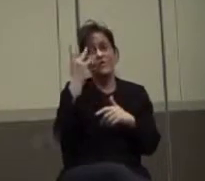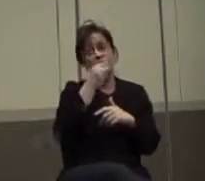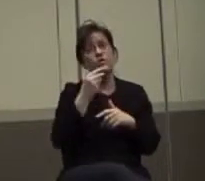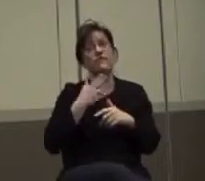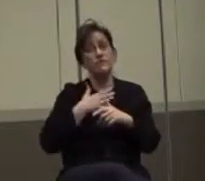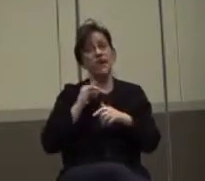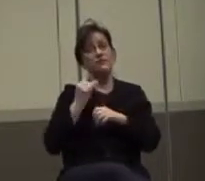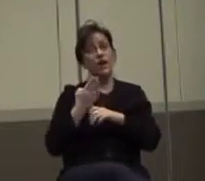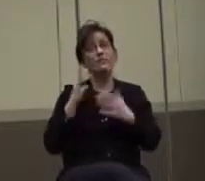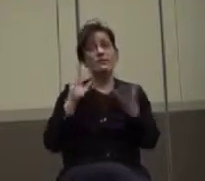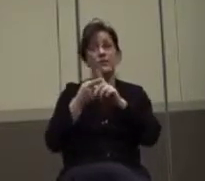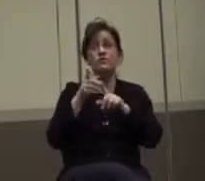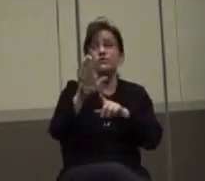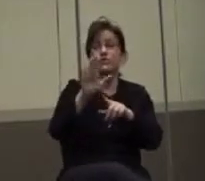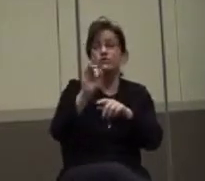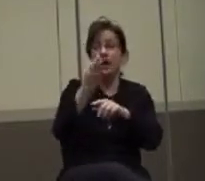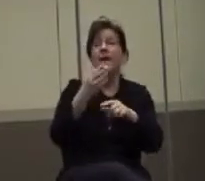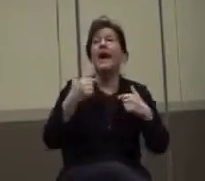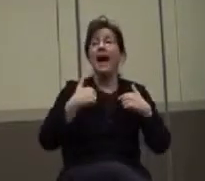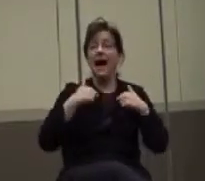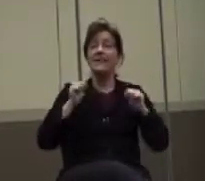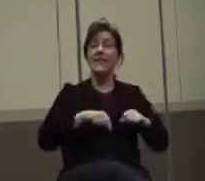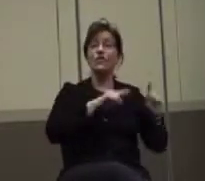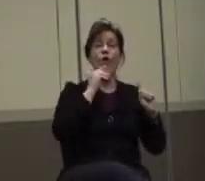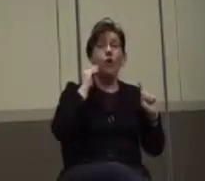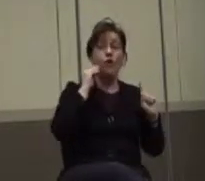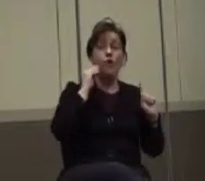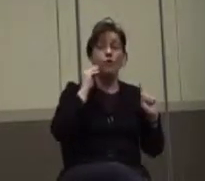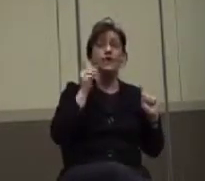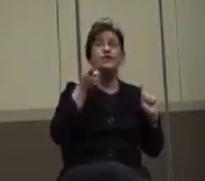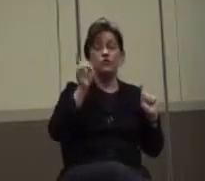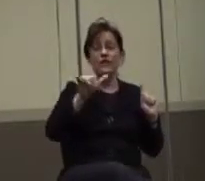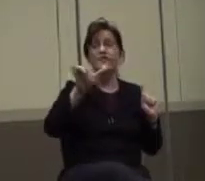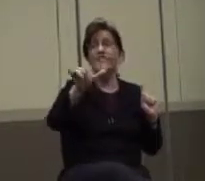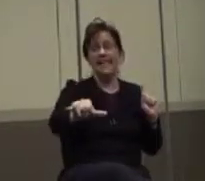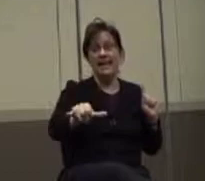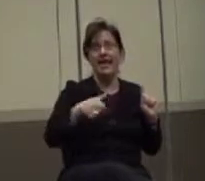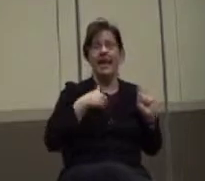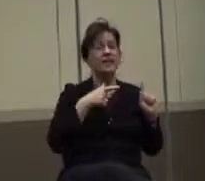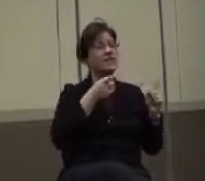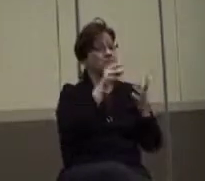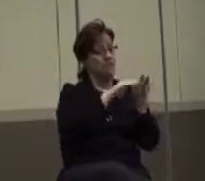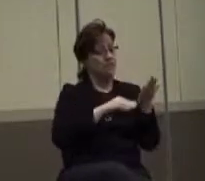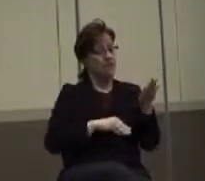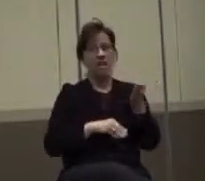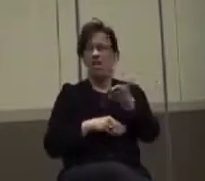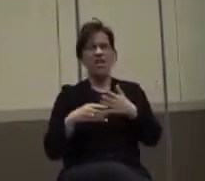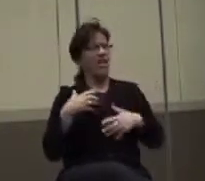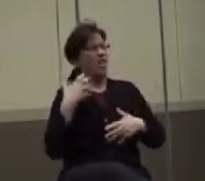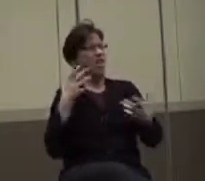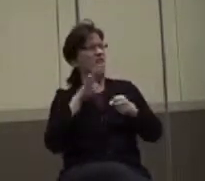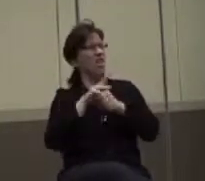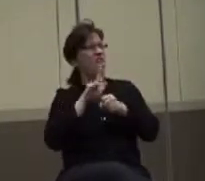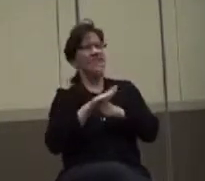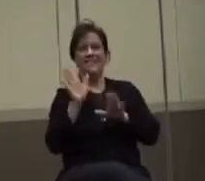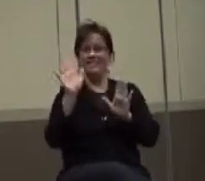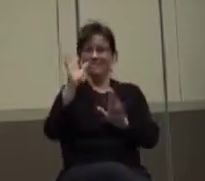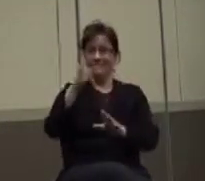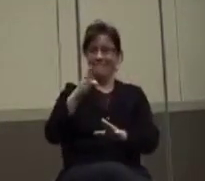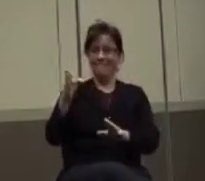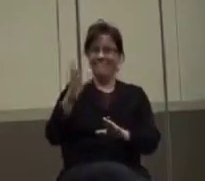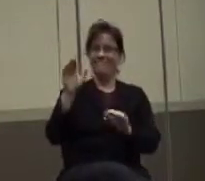get to go home. Right? I can come in and put this stuff down, and the teacher can go, rah! Right? And then I go, and bless you, and I hope this goes better, and